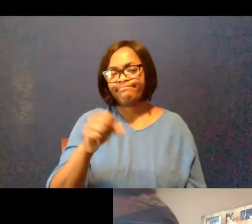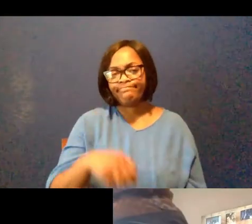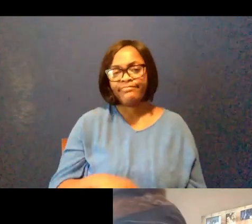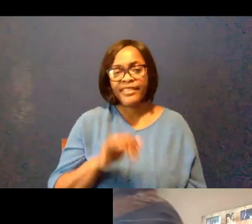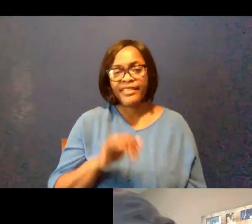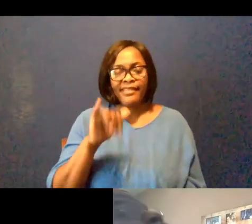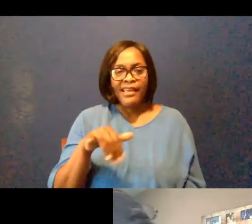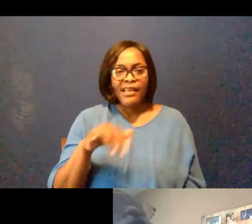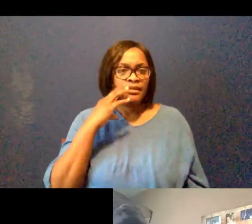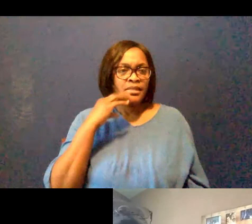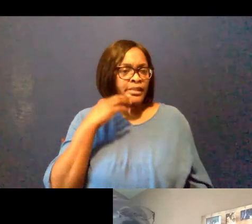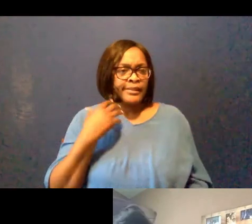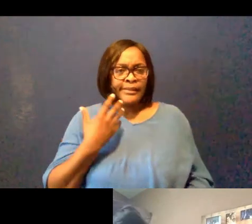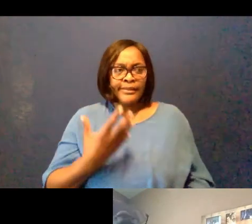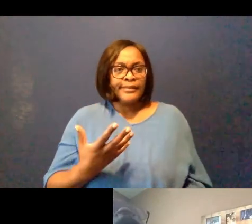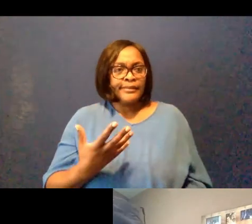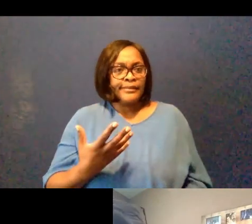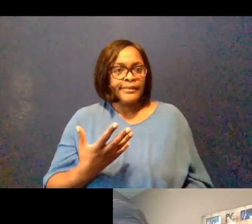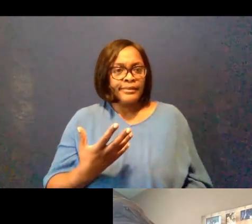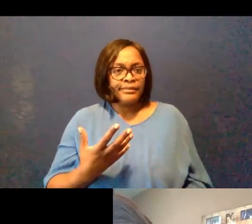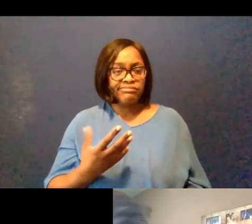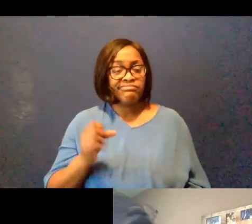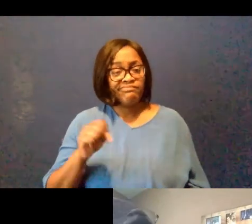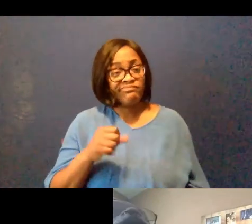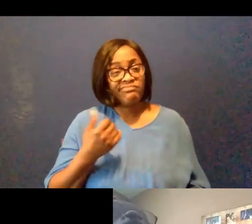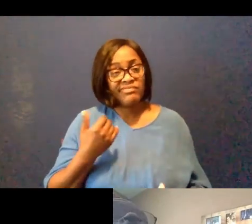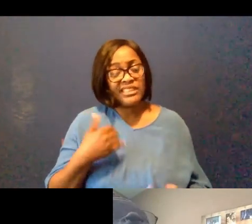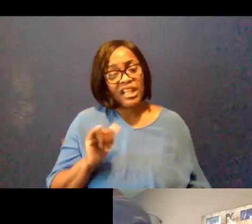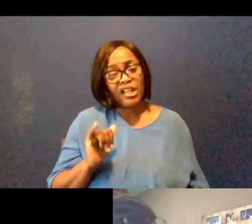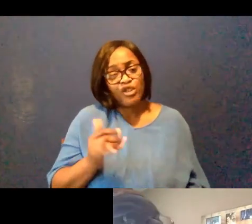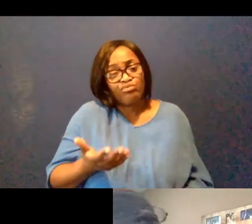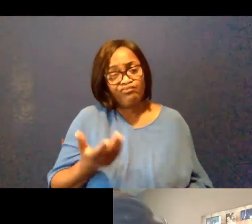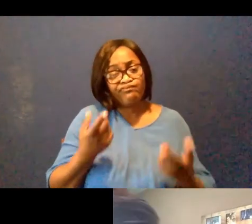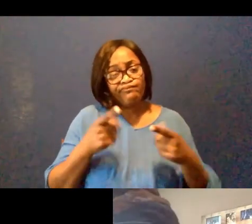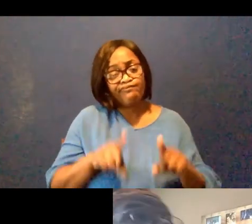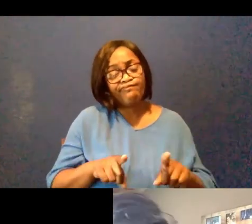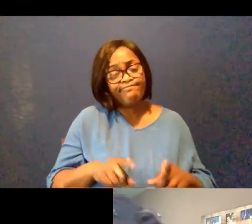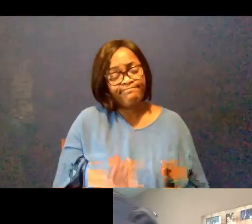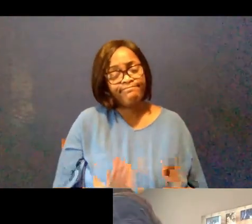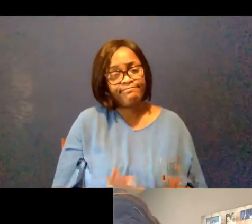beyond. So that's going to be